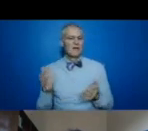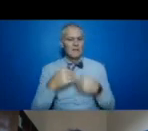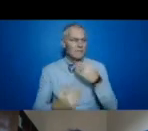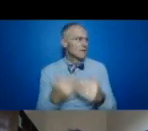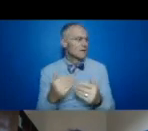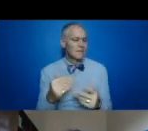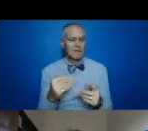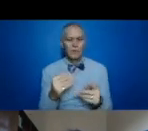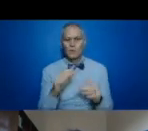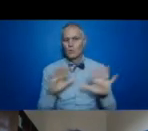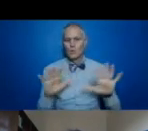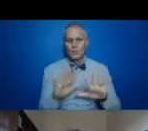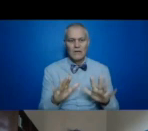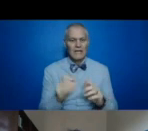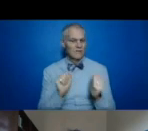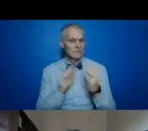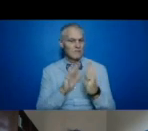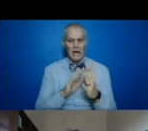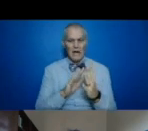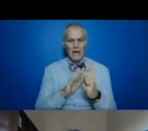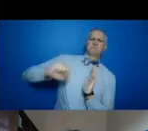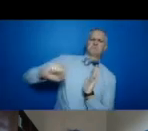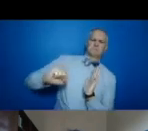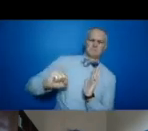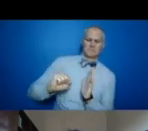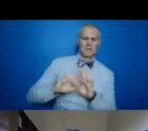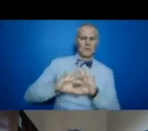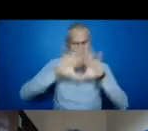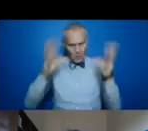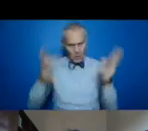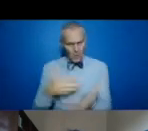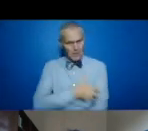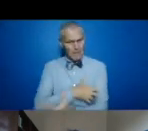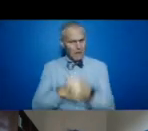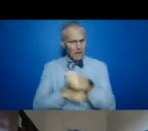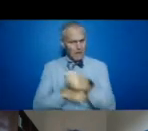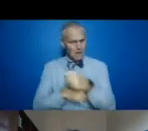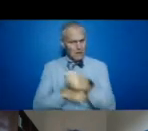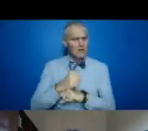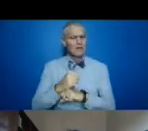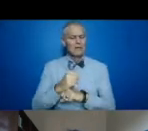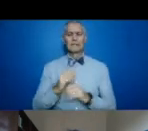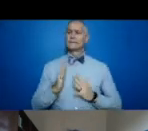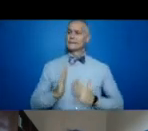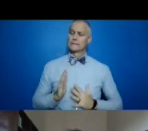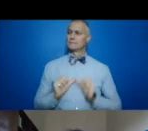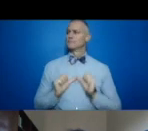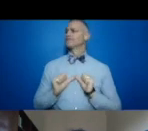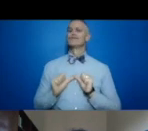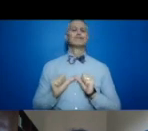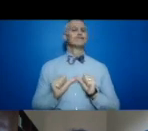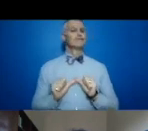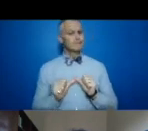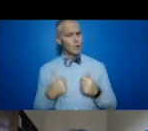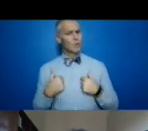If you confront the mystique, there's pushback, whole power structure that seeks to preserve its image as a